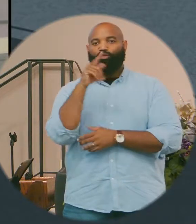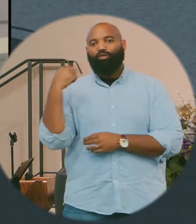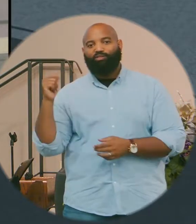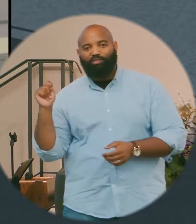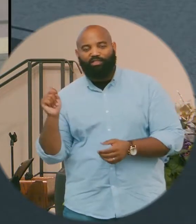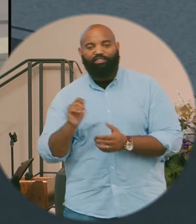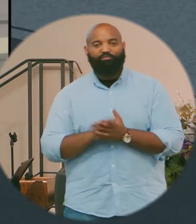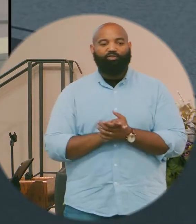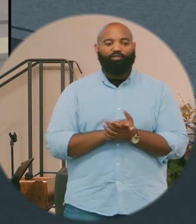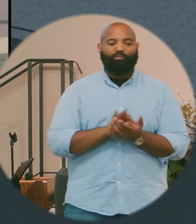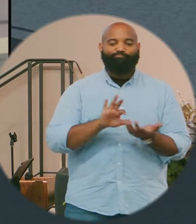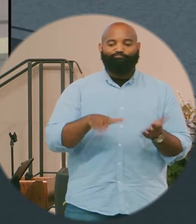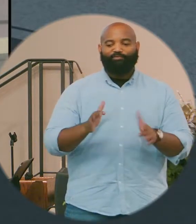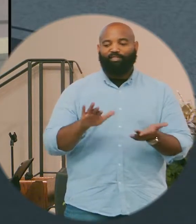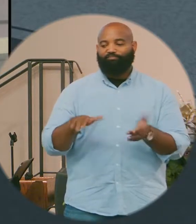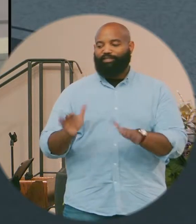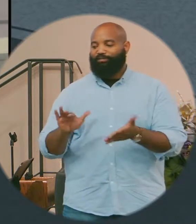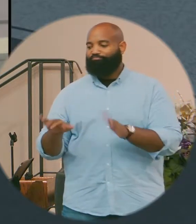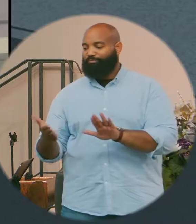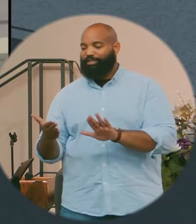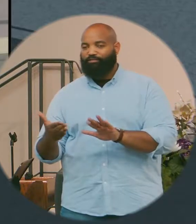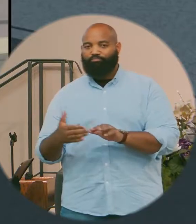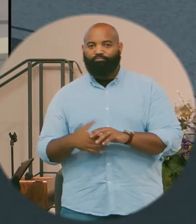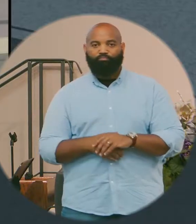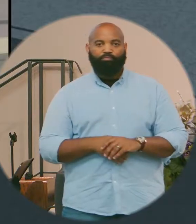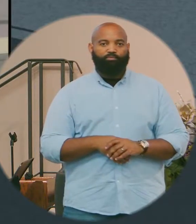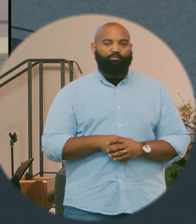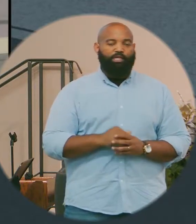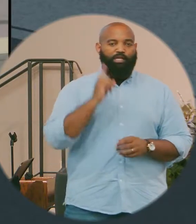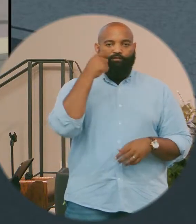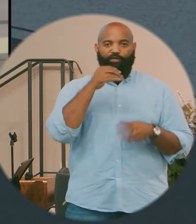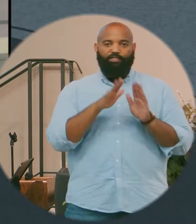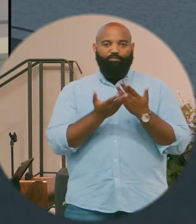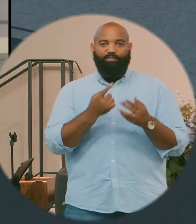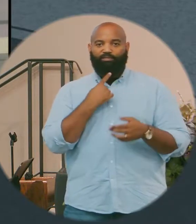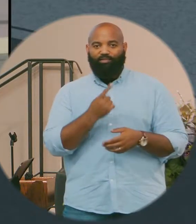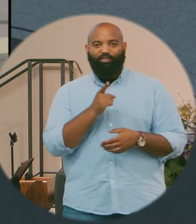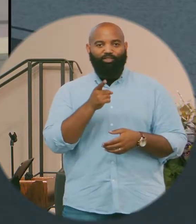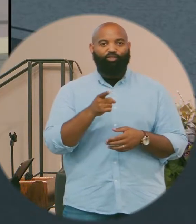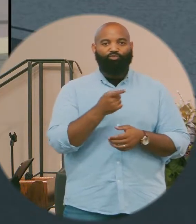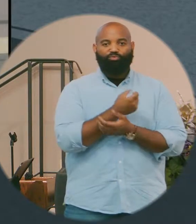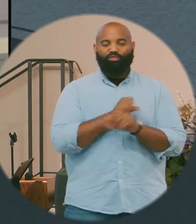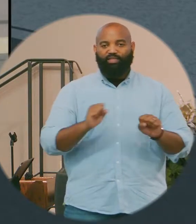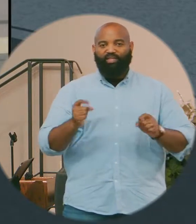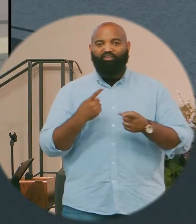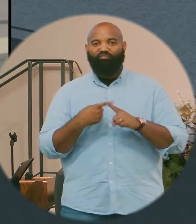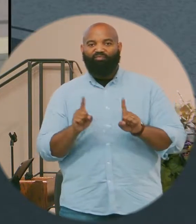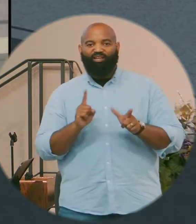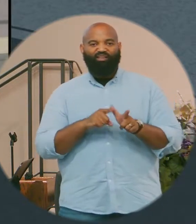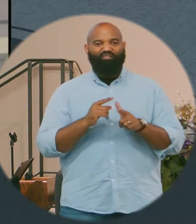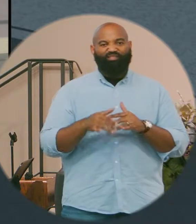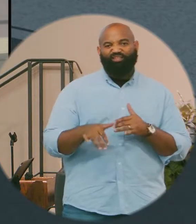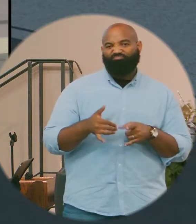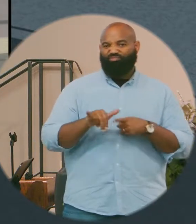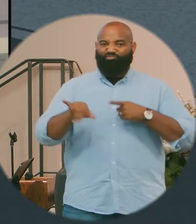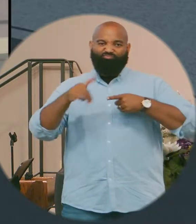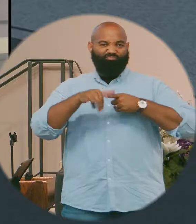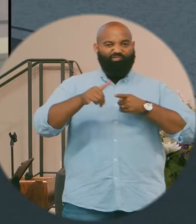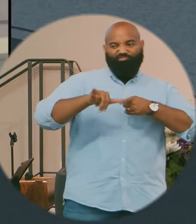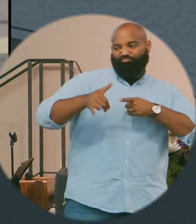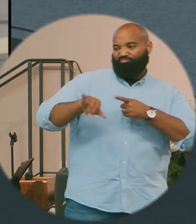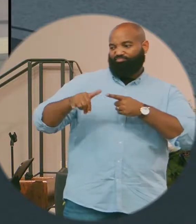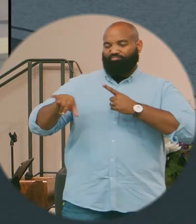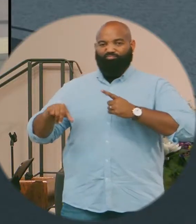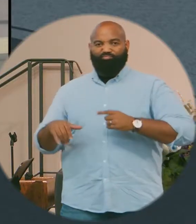You're on Facebook saying you are a child of God, and then the next post you're cursing and you're telling people out off.